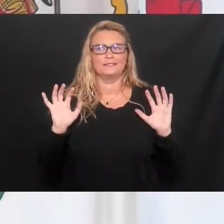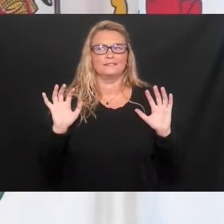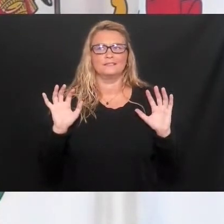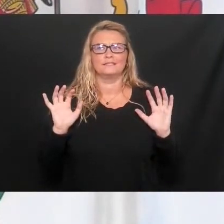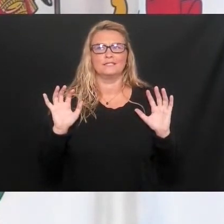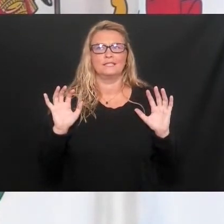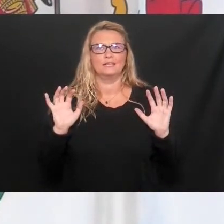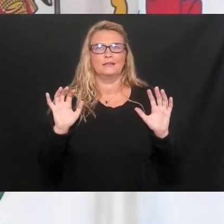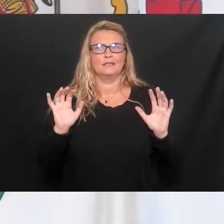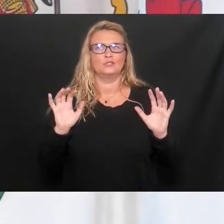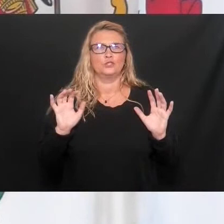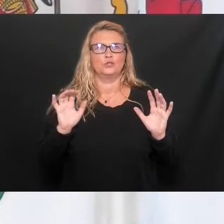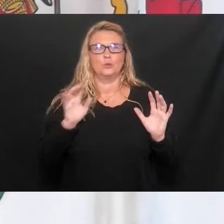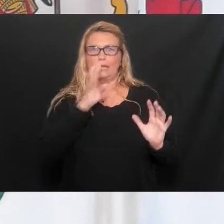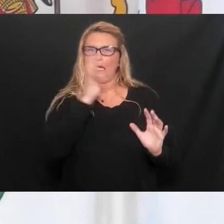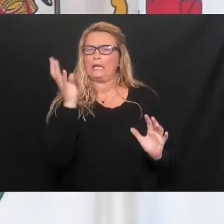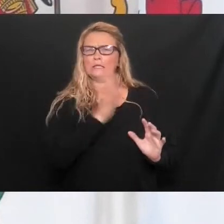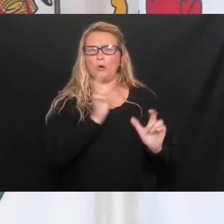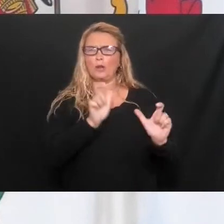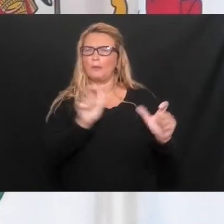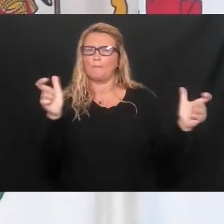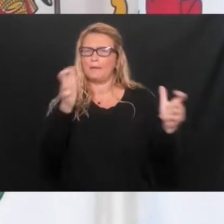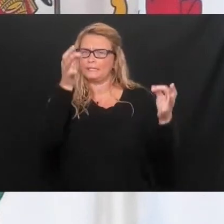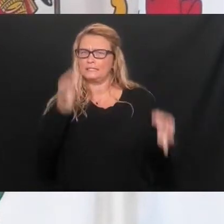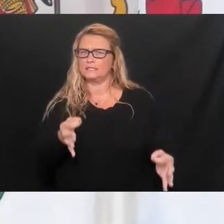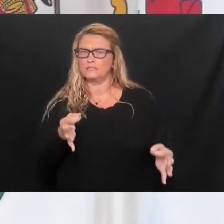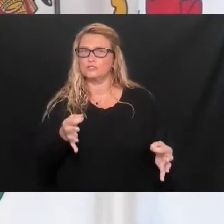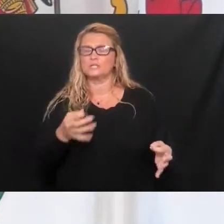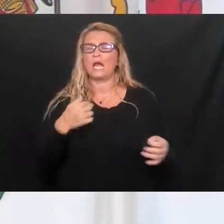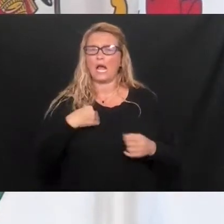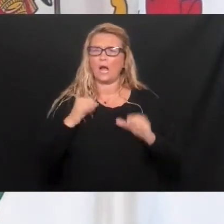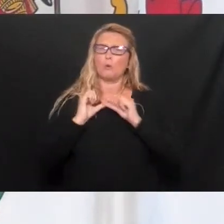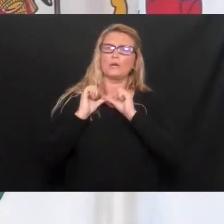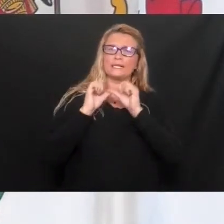and the big problems. I'm going to continue to listen to